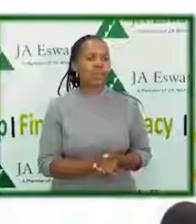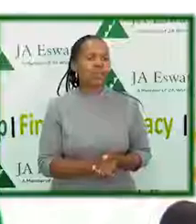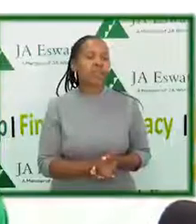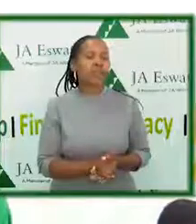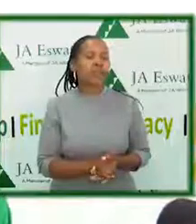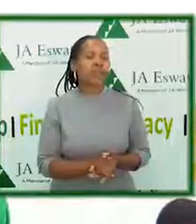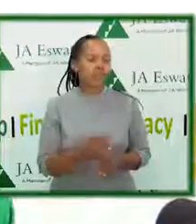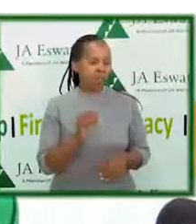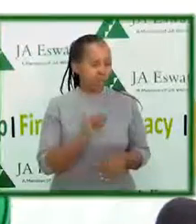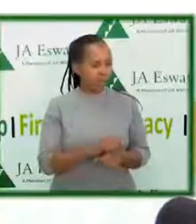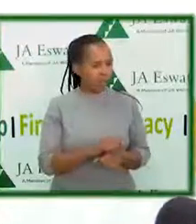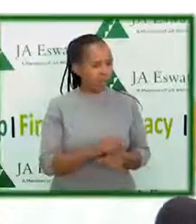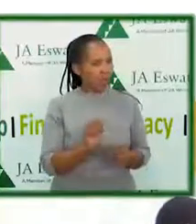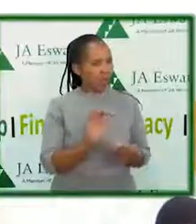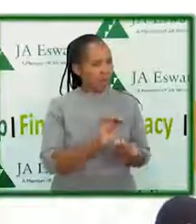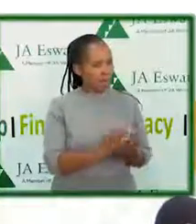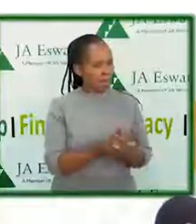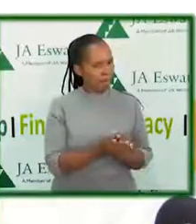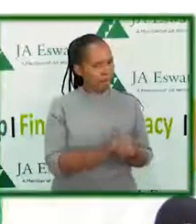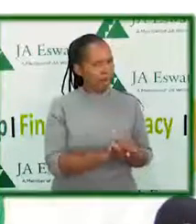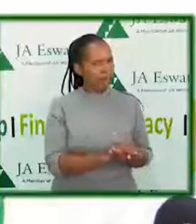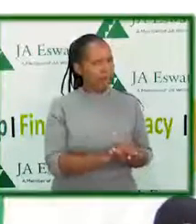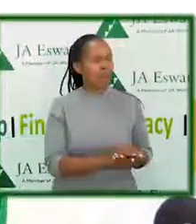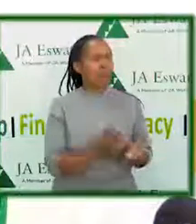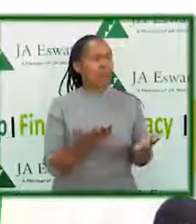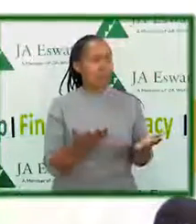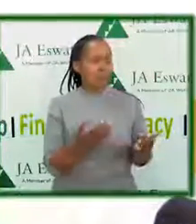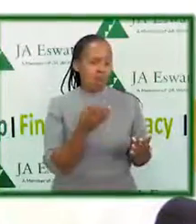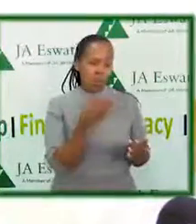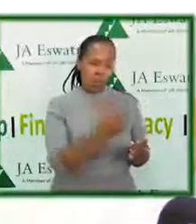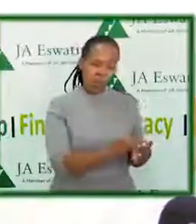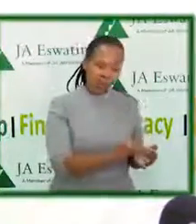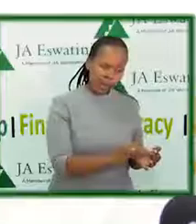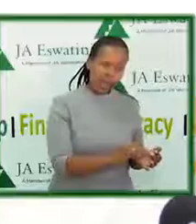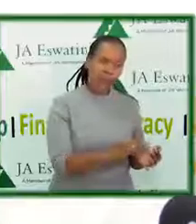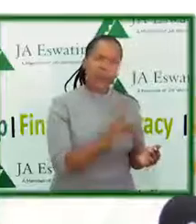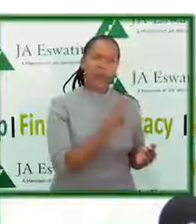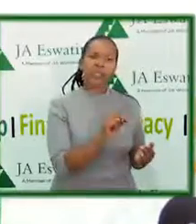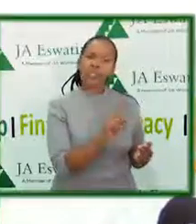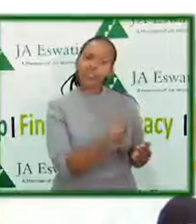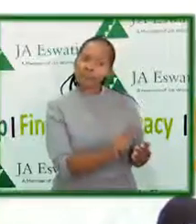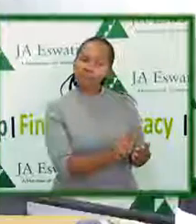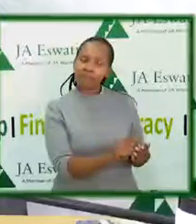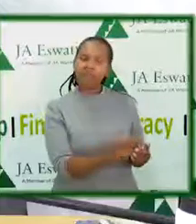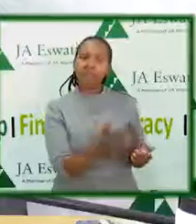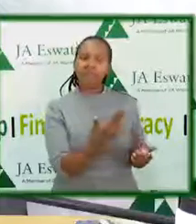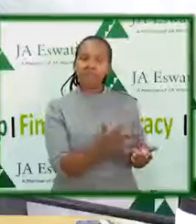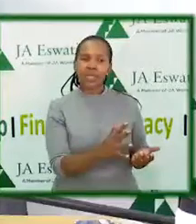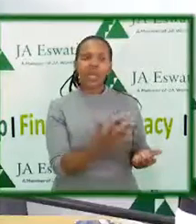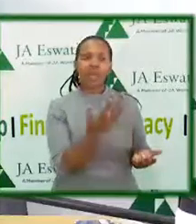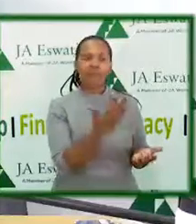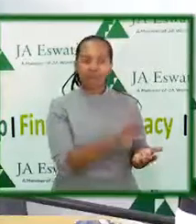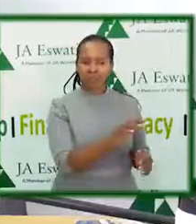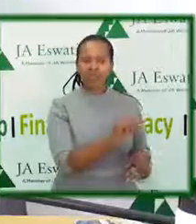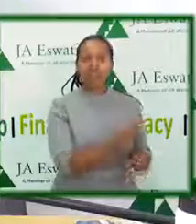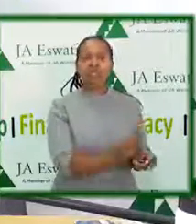at 20 units, and yet we are going to be able to produce 50. But with product B, we need to break